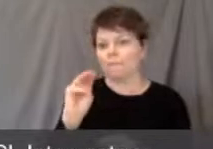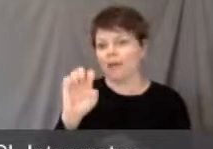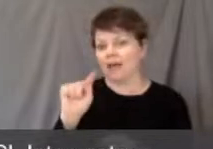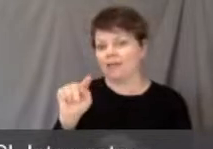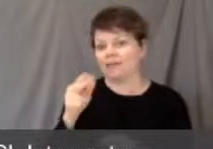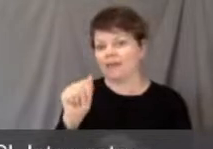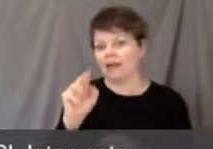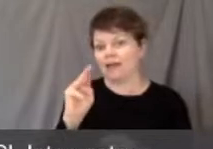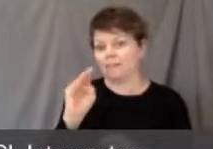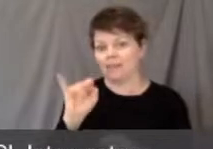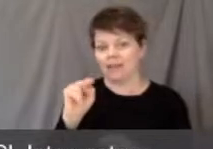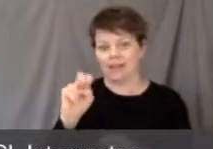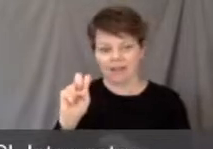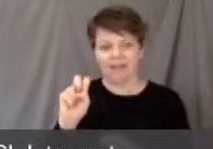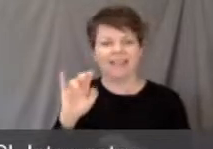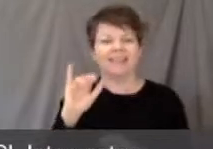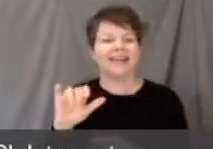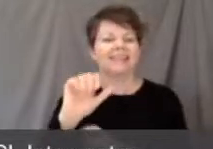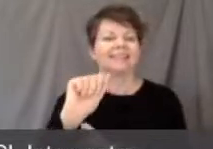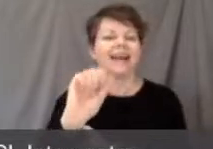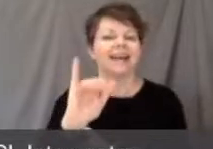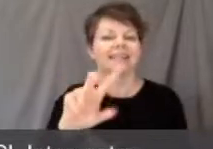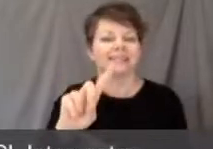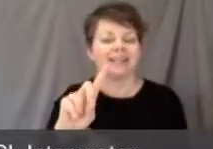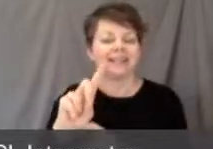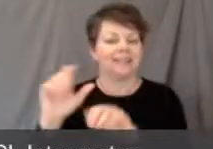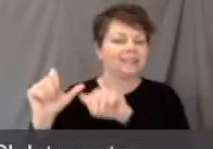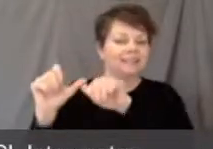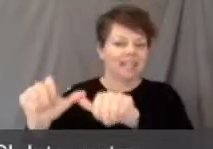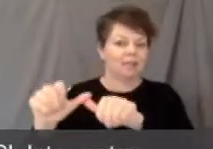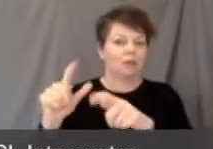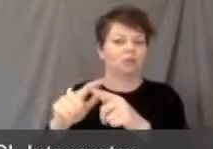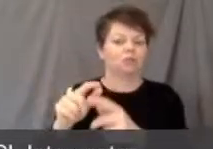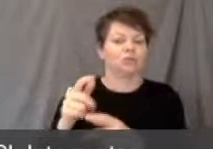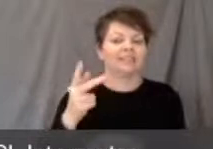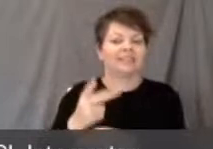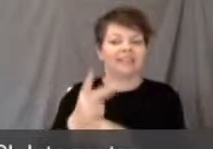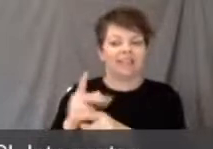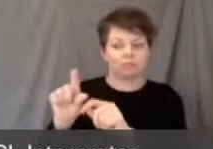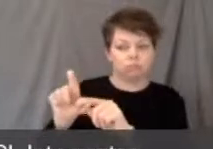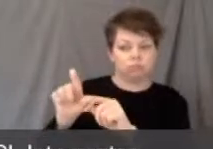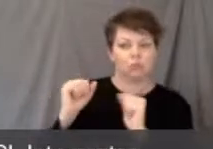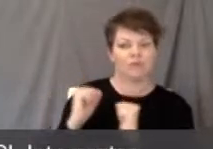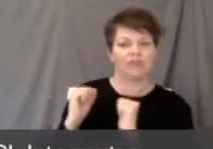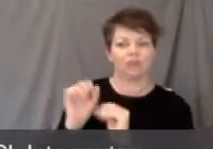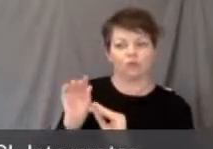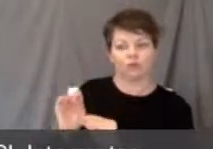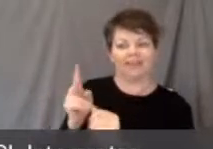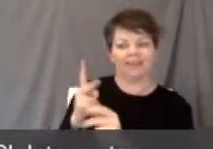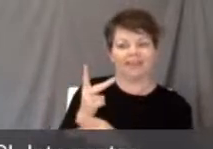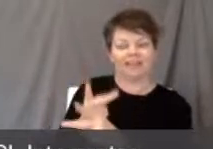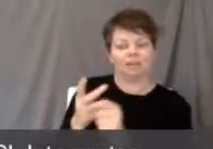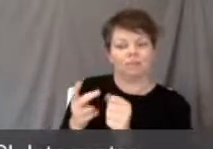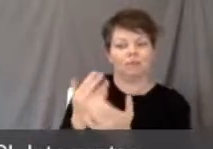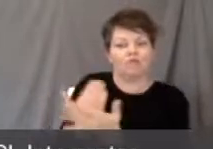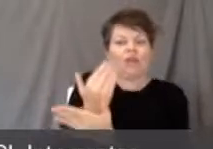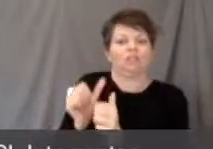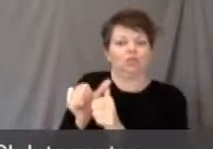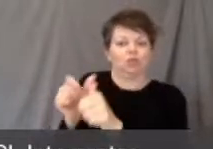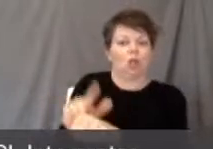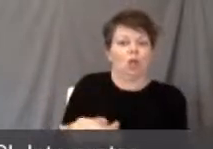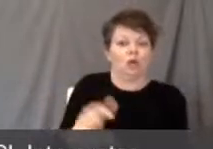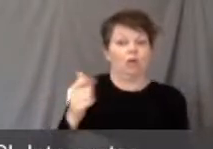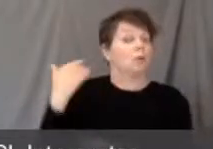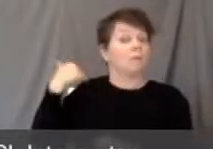help keep the vaccine stable in refrigerator level temperatures longer. It previously could only be in